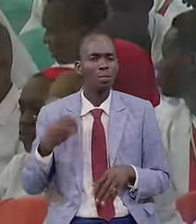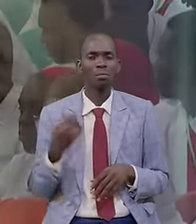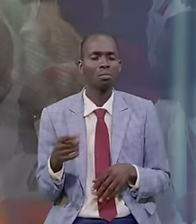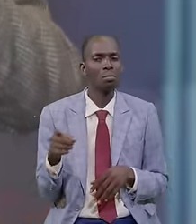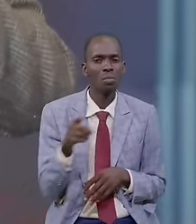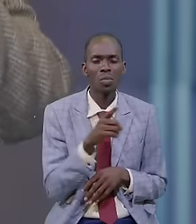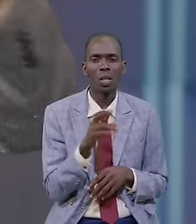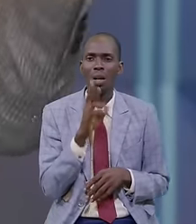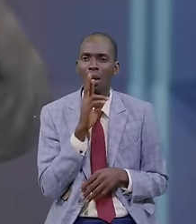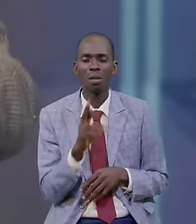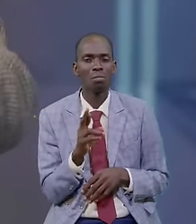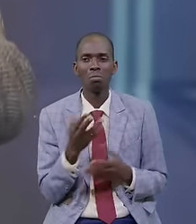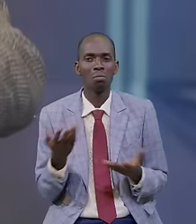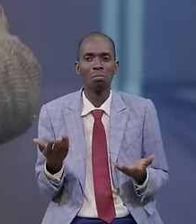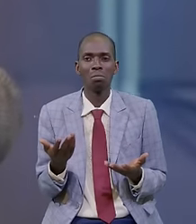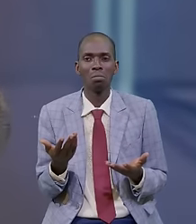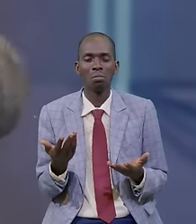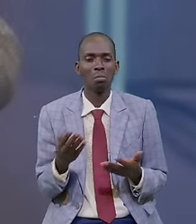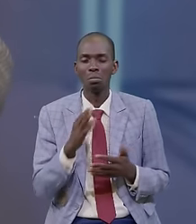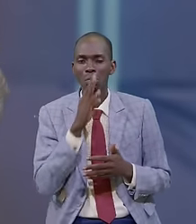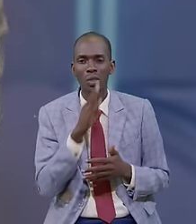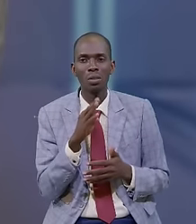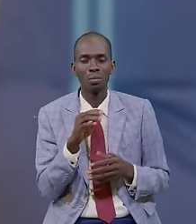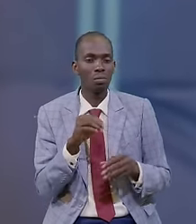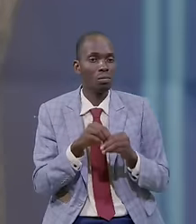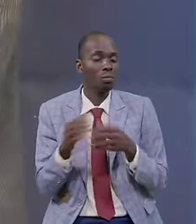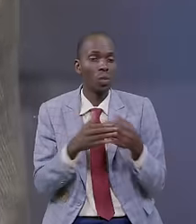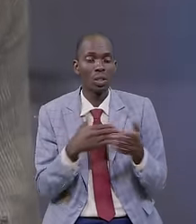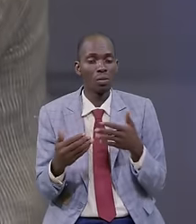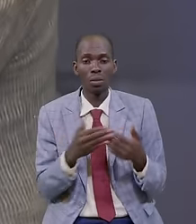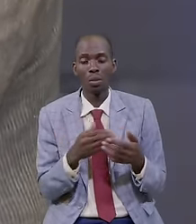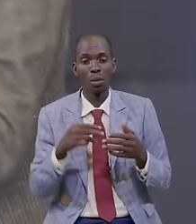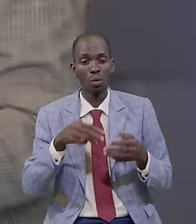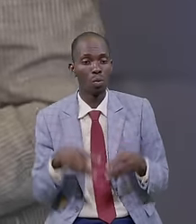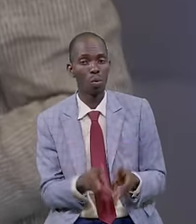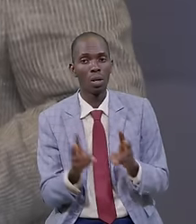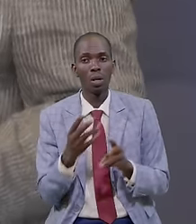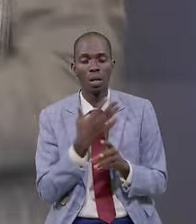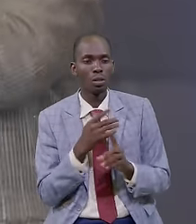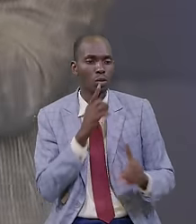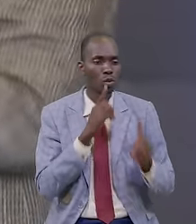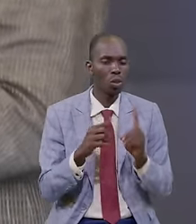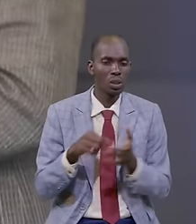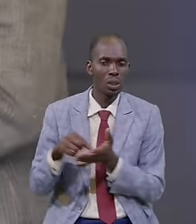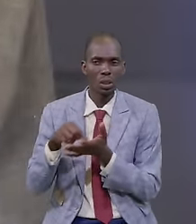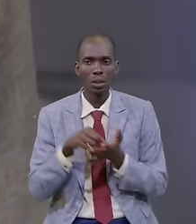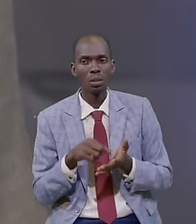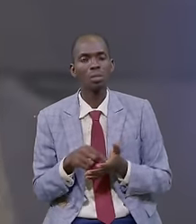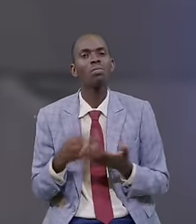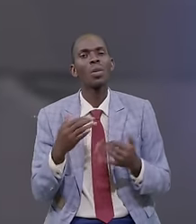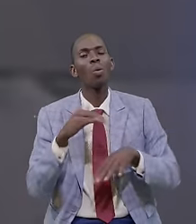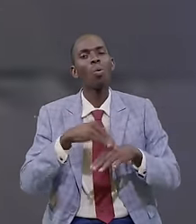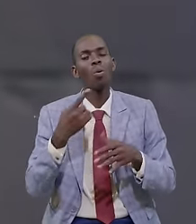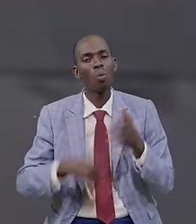maybe they're in a, you know, whatever communication, and they say this and they say this, okay, what's the conclusion?